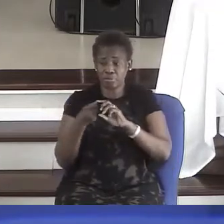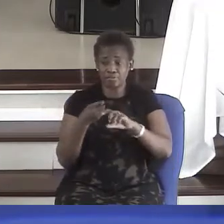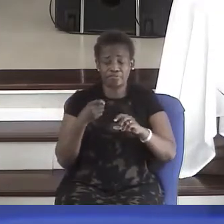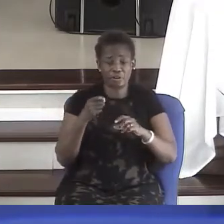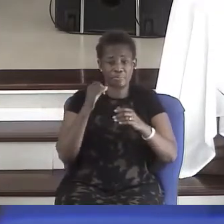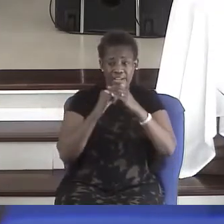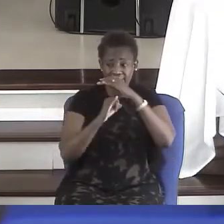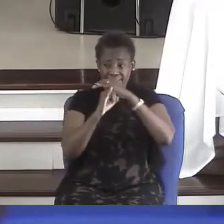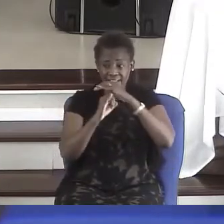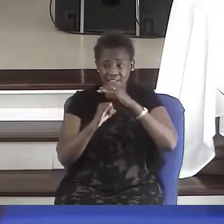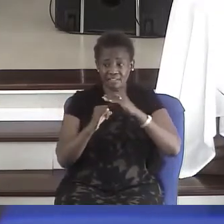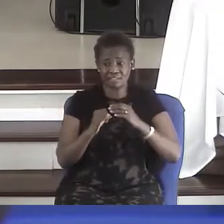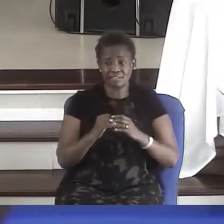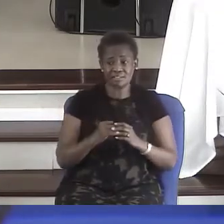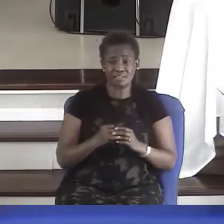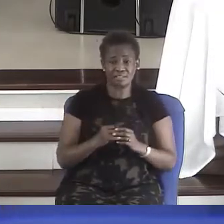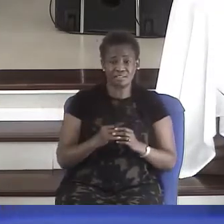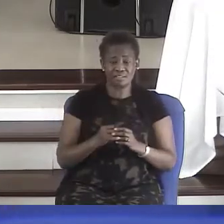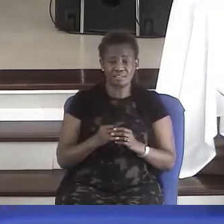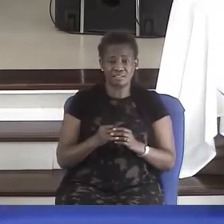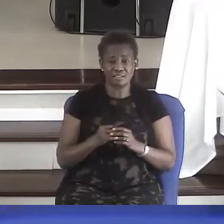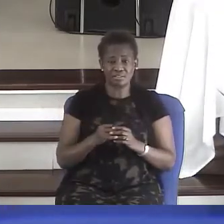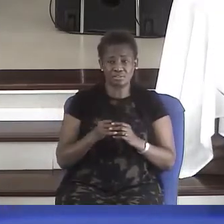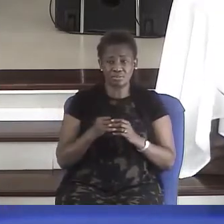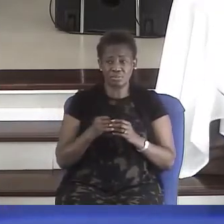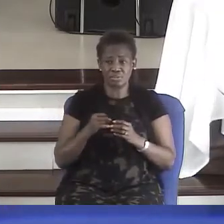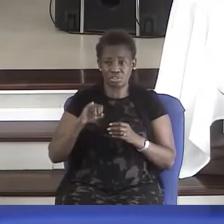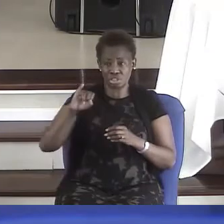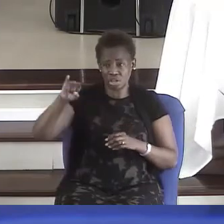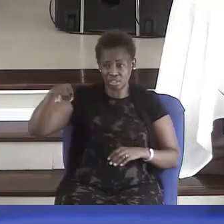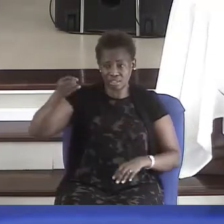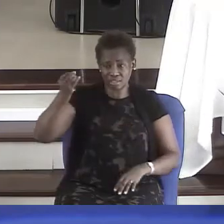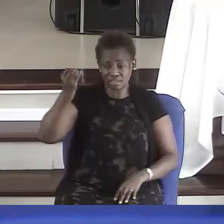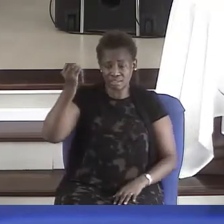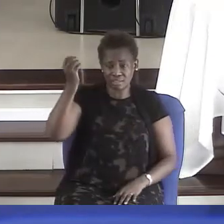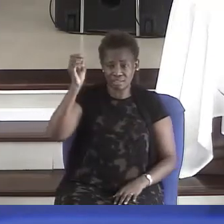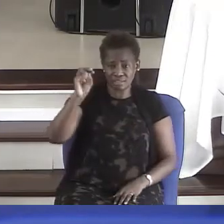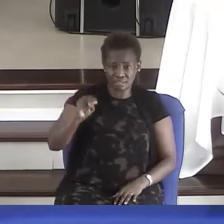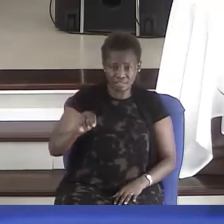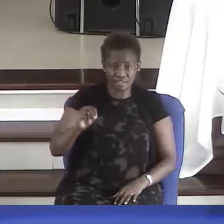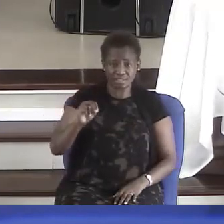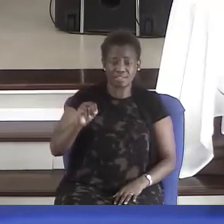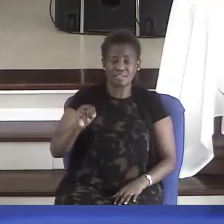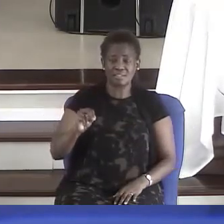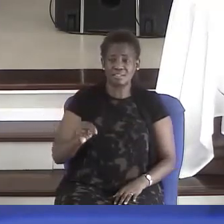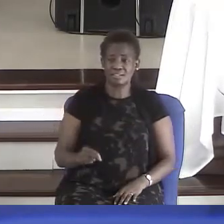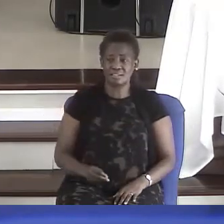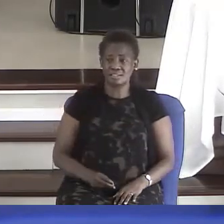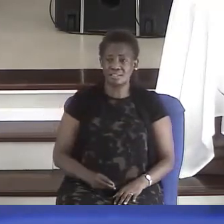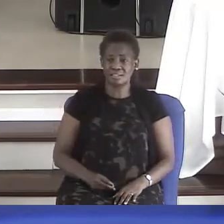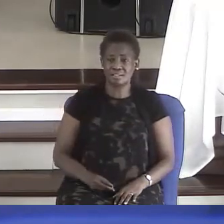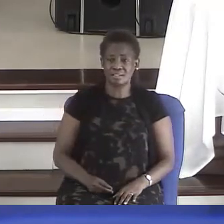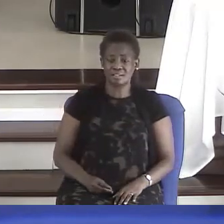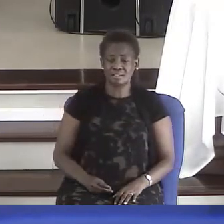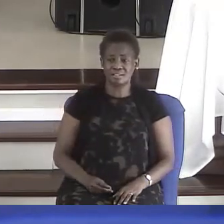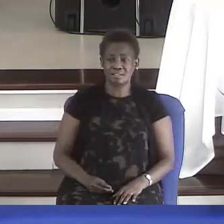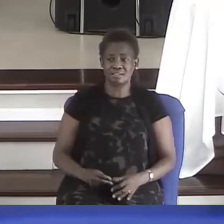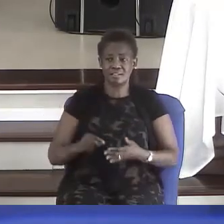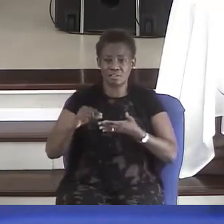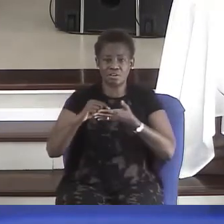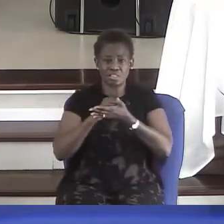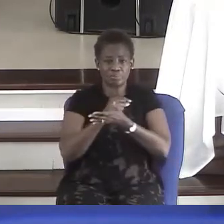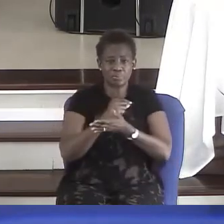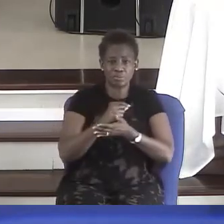Can I take you from the Isaiah record to the gospel according to St.